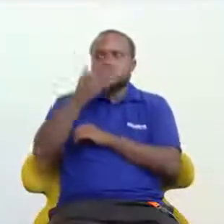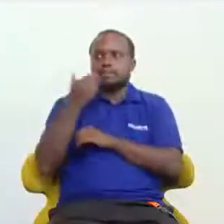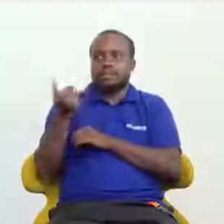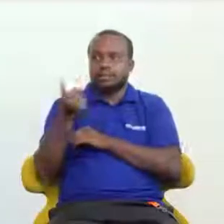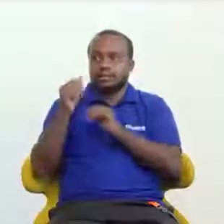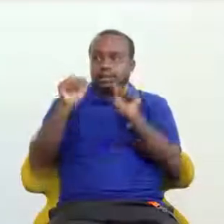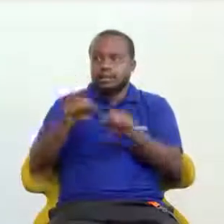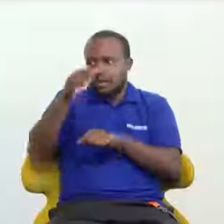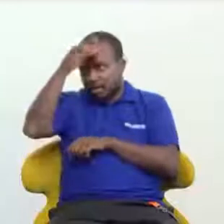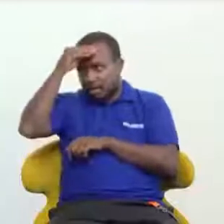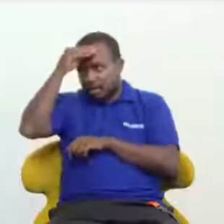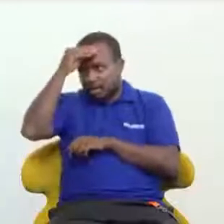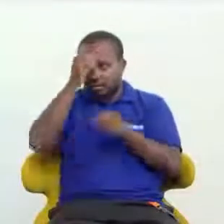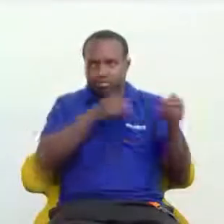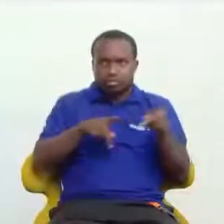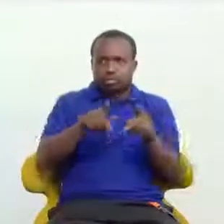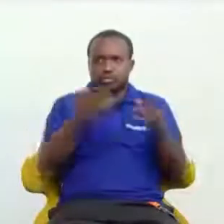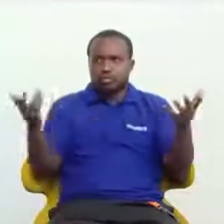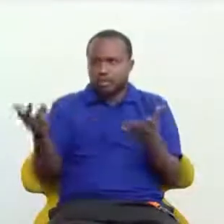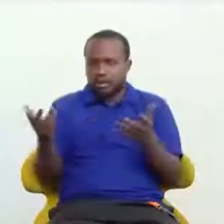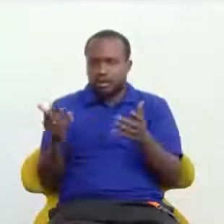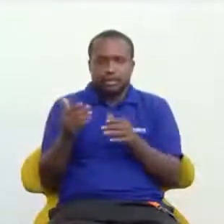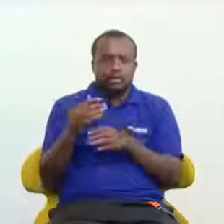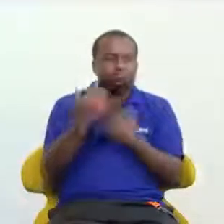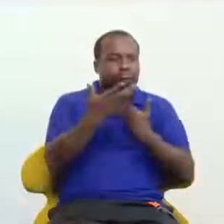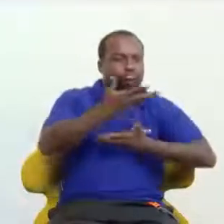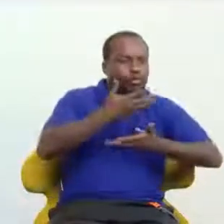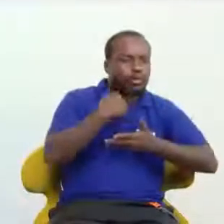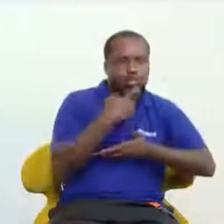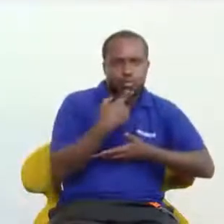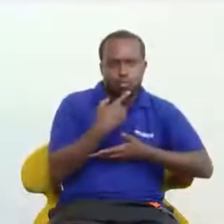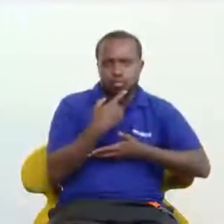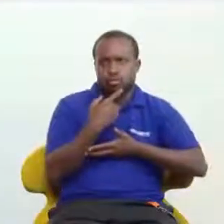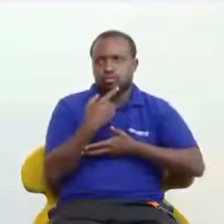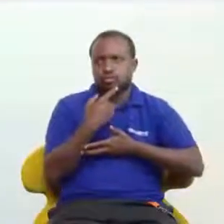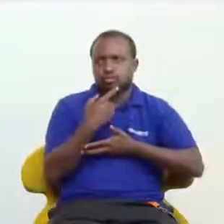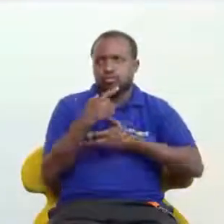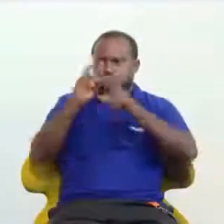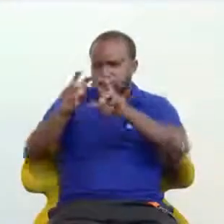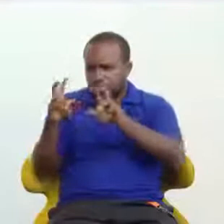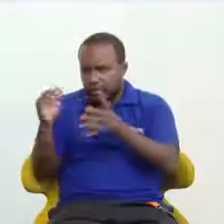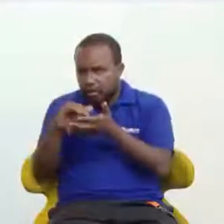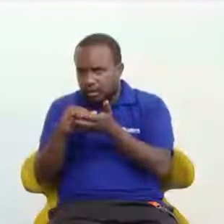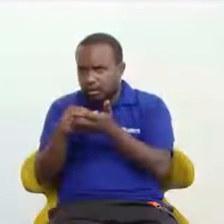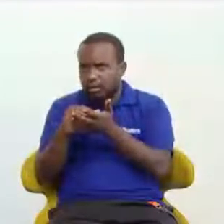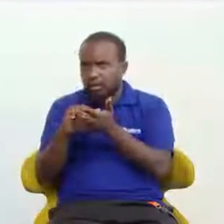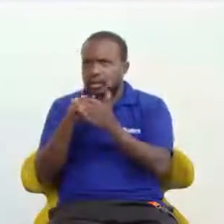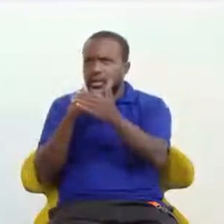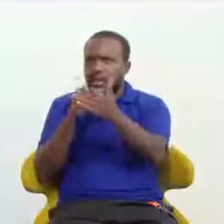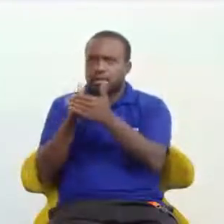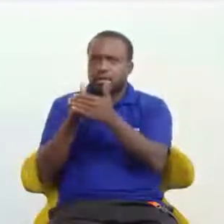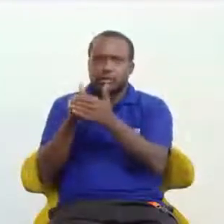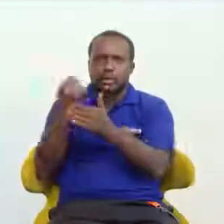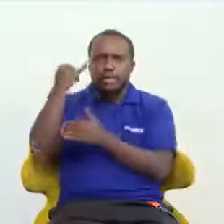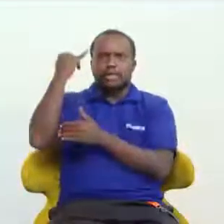You can learn where the opportunity is. You can know who to talk to. You zoom in again, and you get to a really closer view.